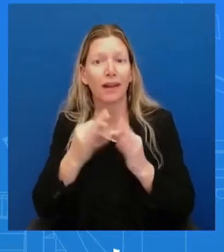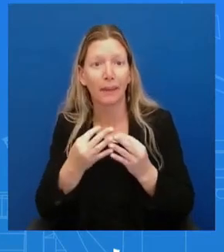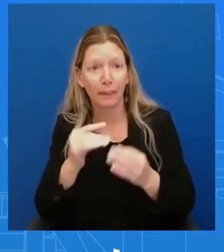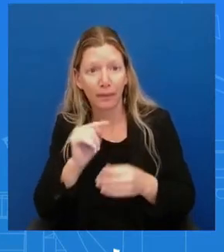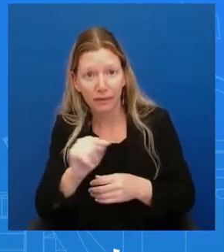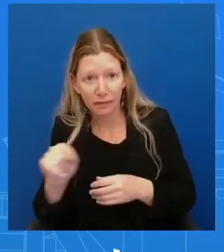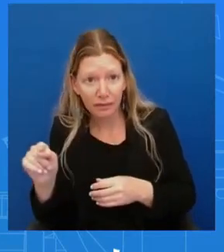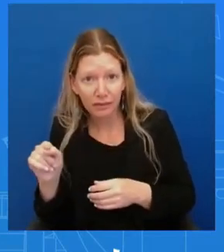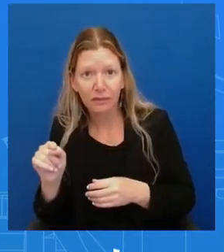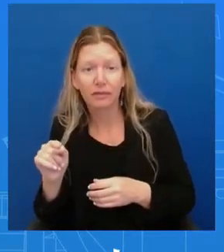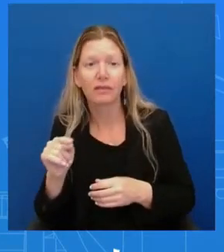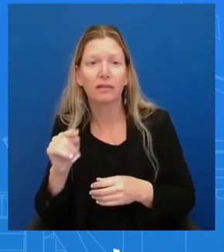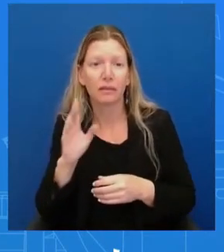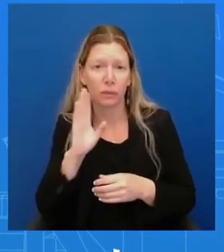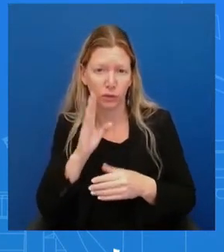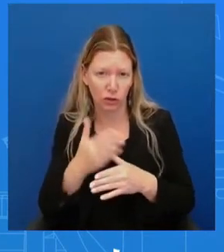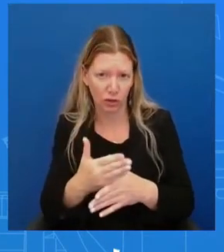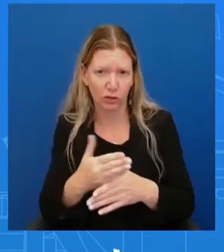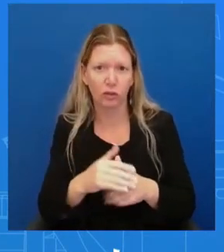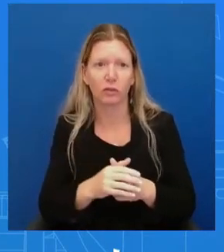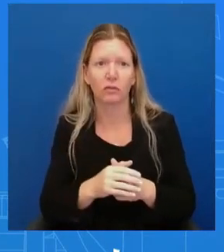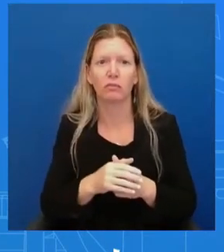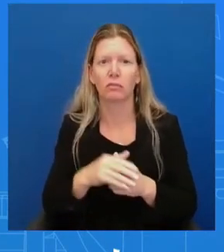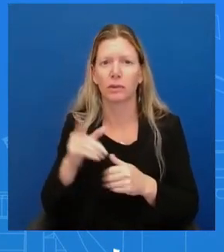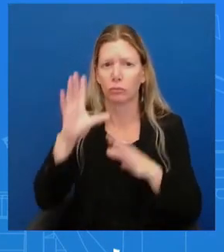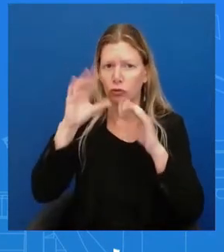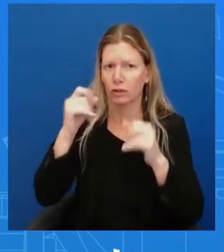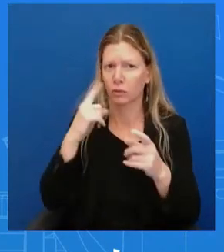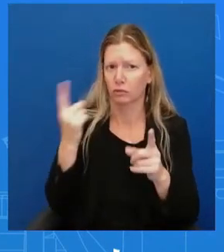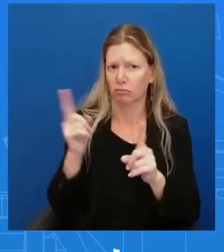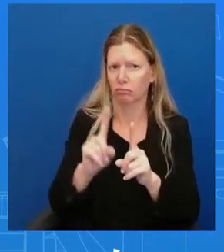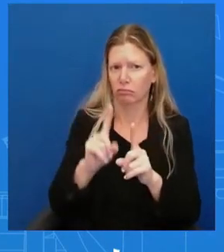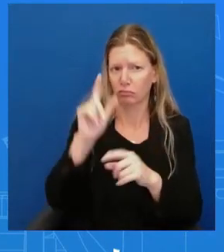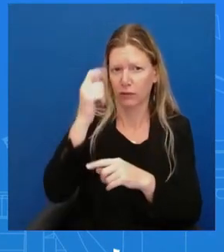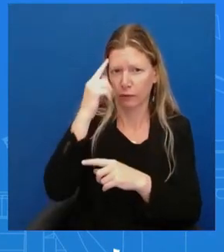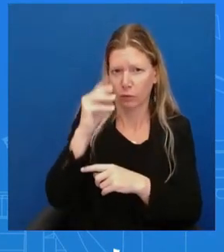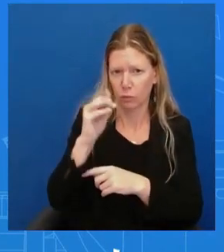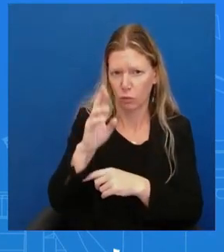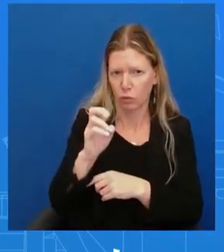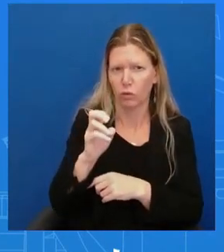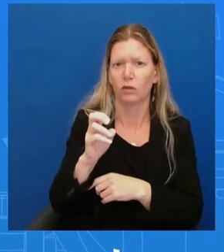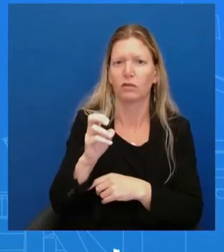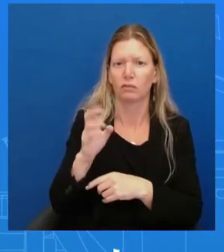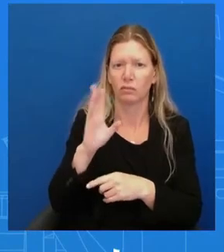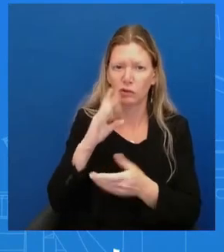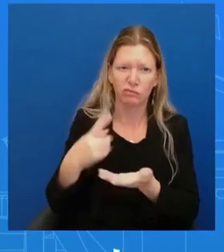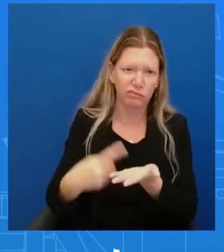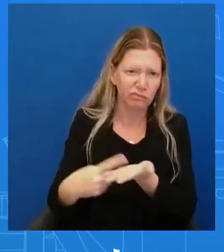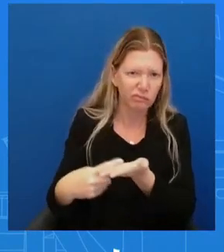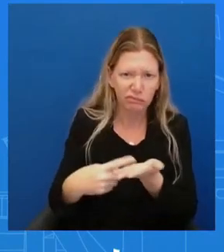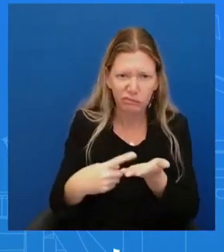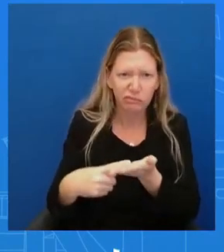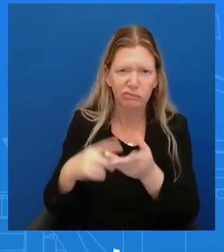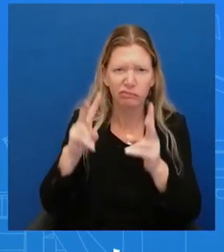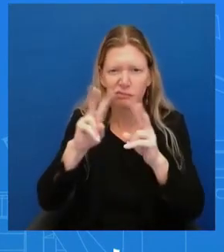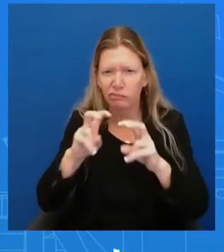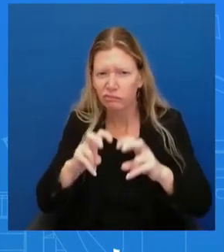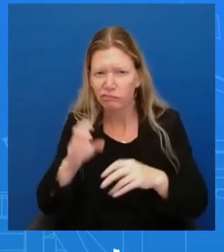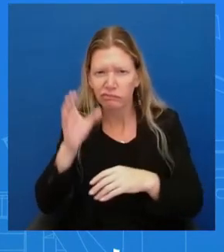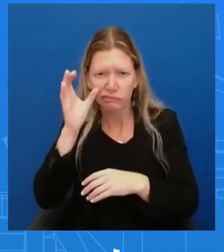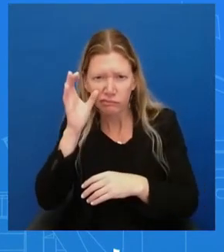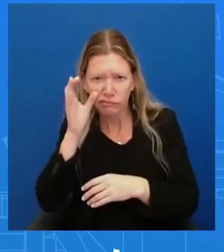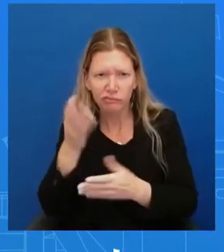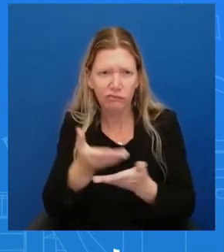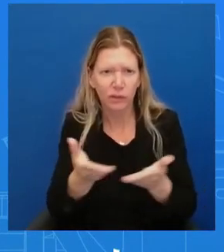assess himself and see for himself and hear directly from the people who are on the ground doing the work. And Governor Moore and